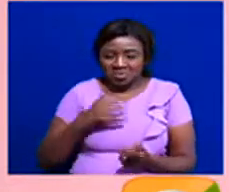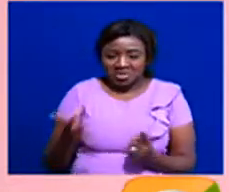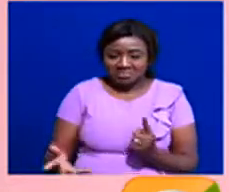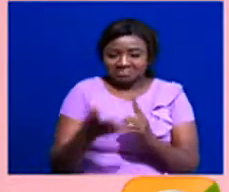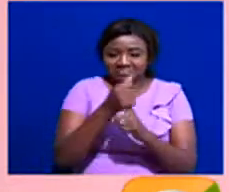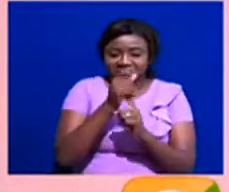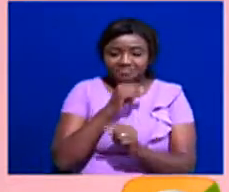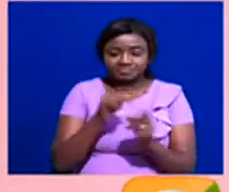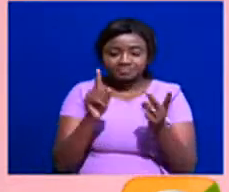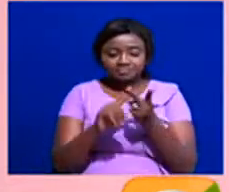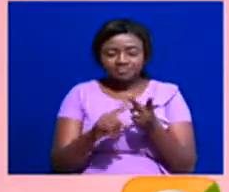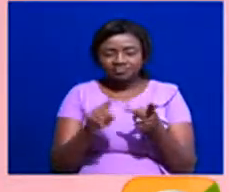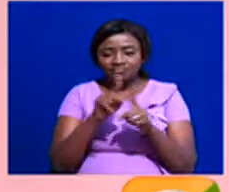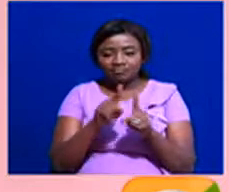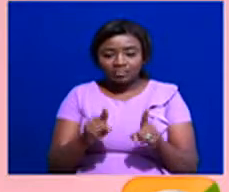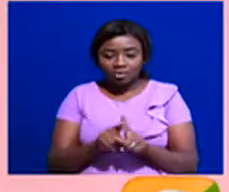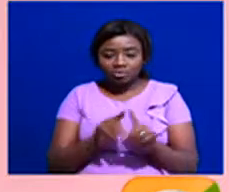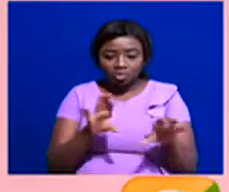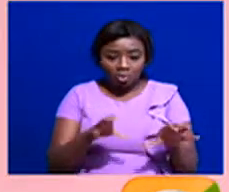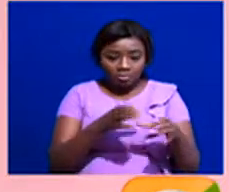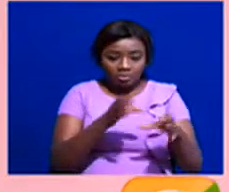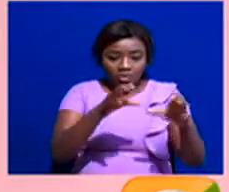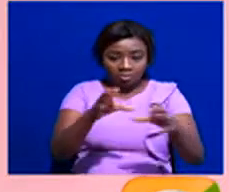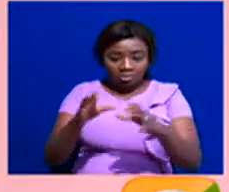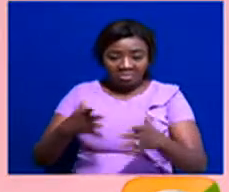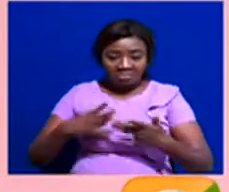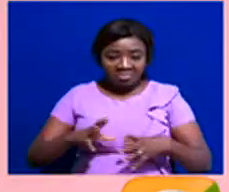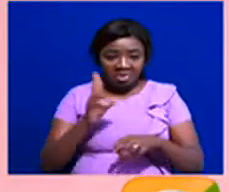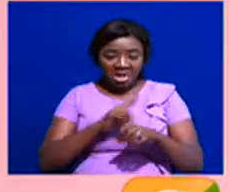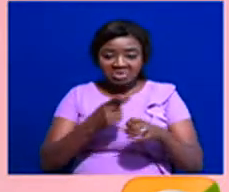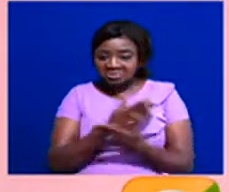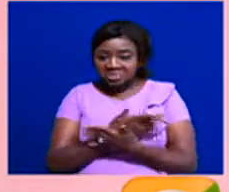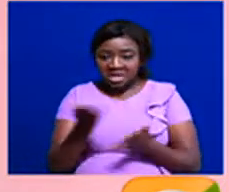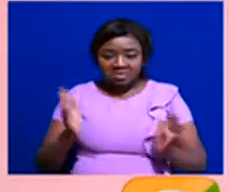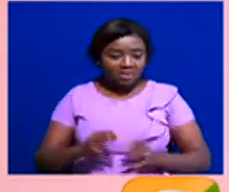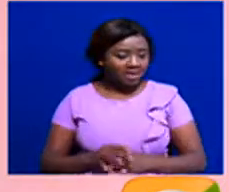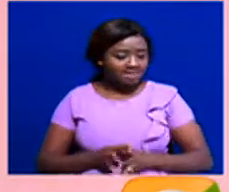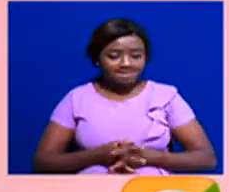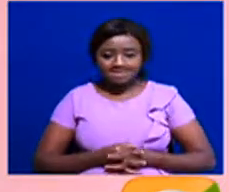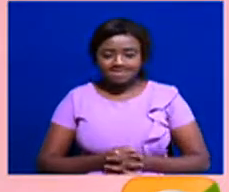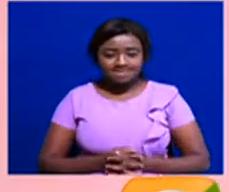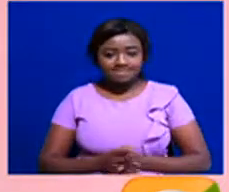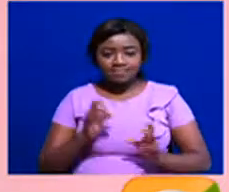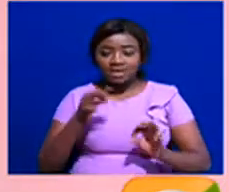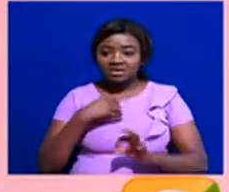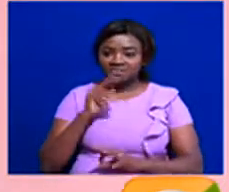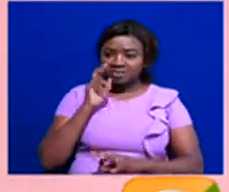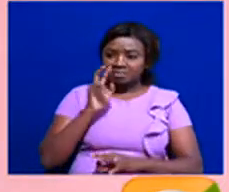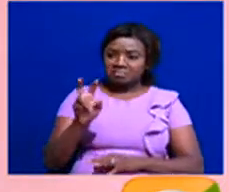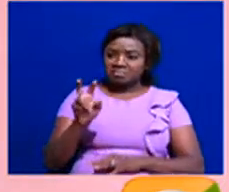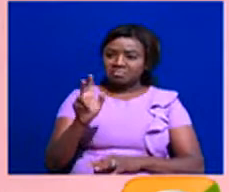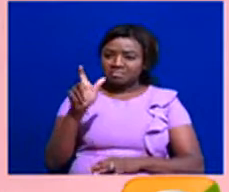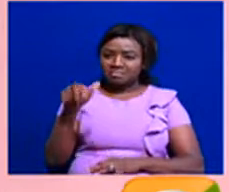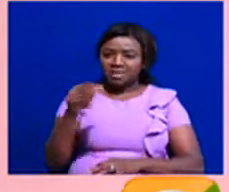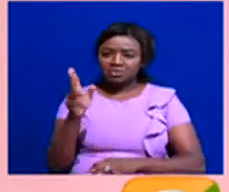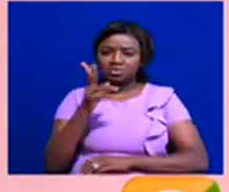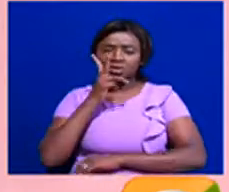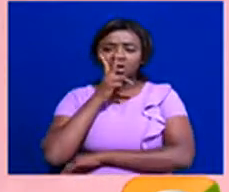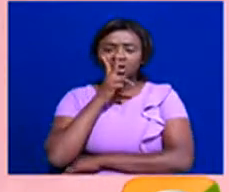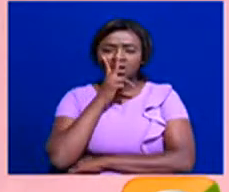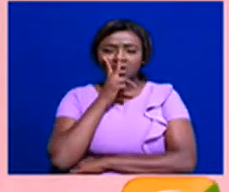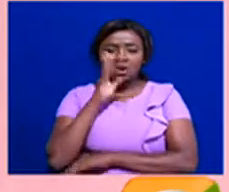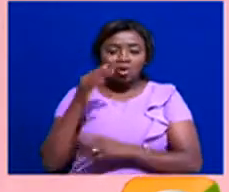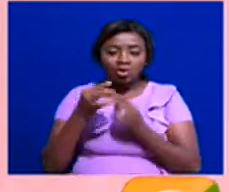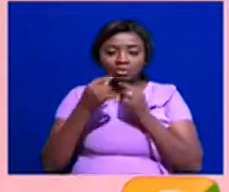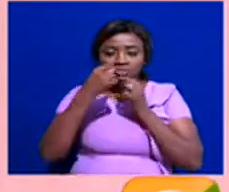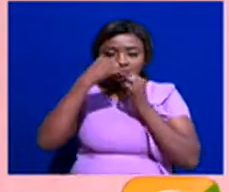denormalized tobacco consumption in the community such that it's awkward to see someone consuming tobacco products,